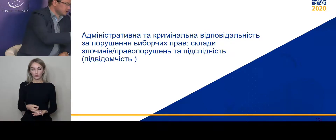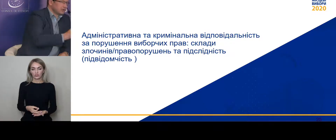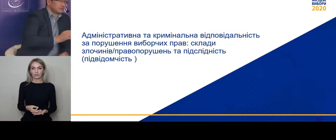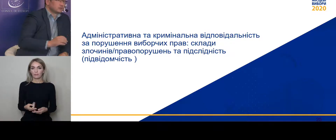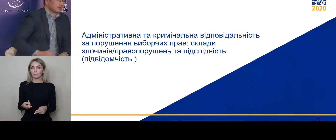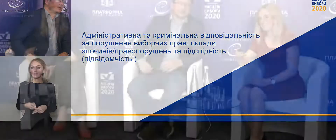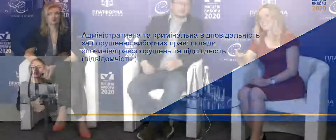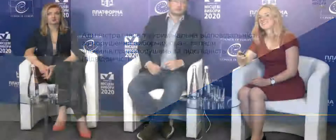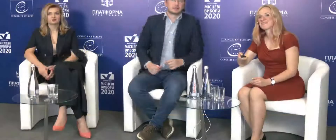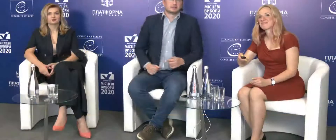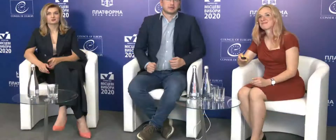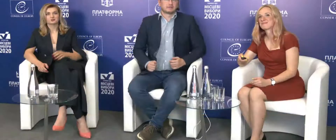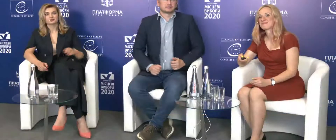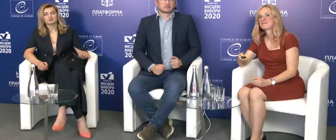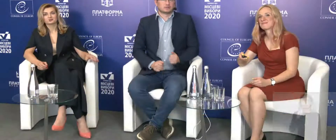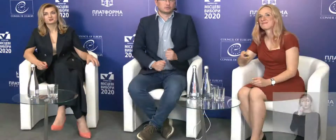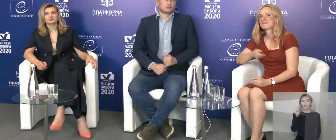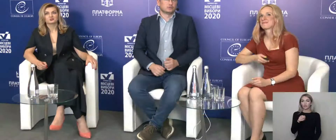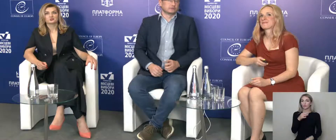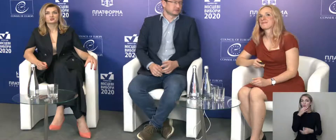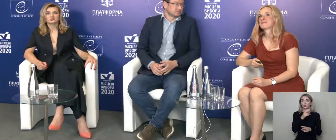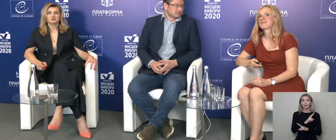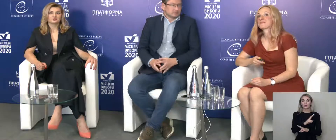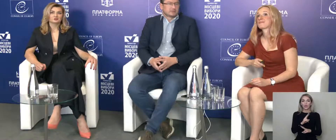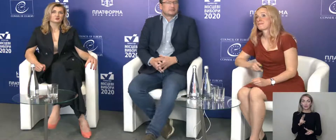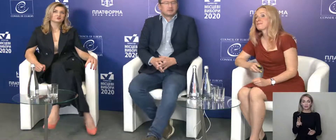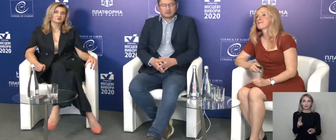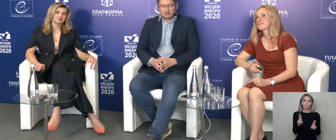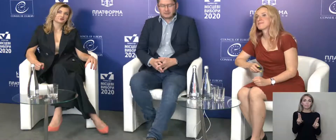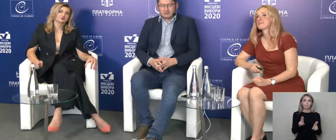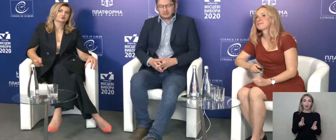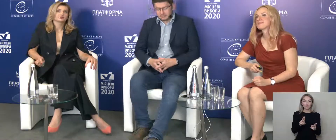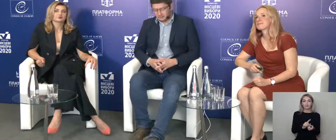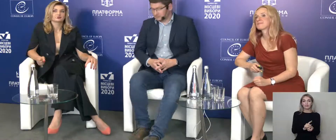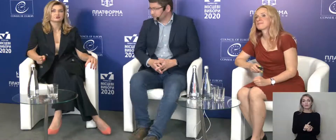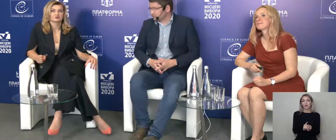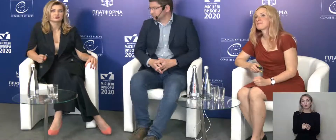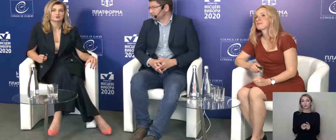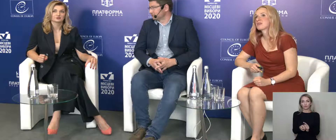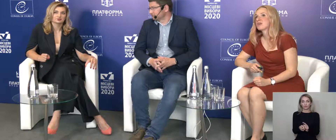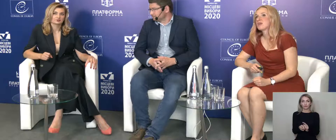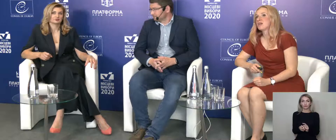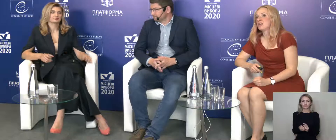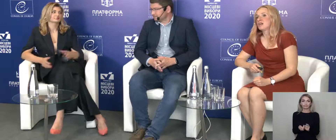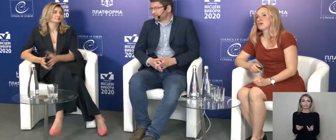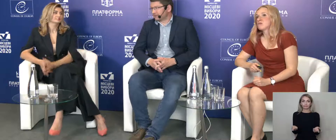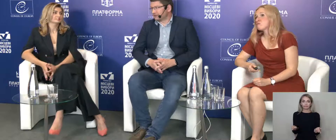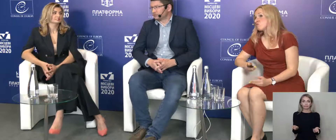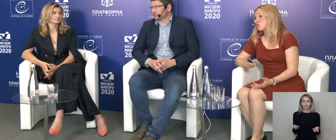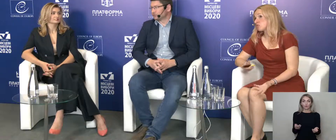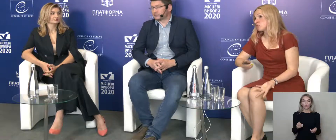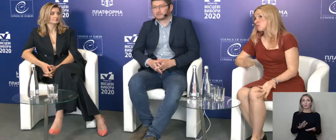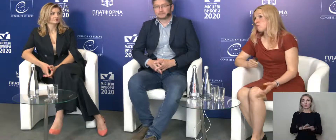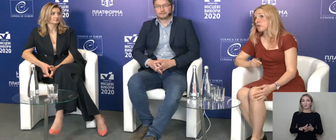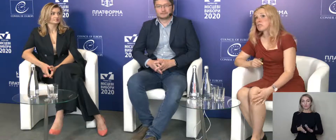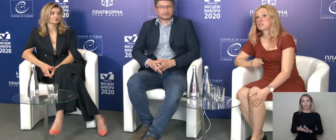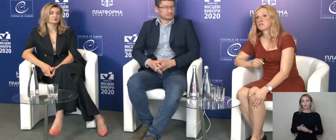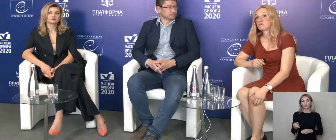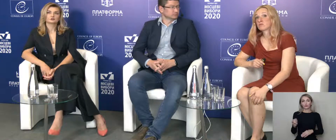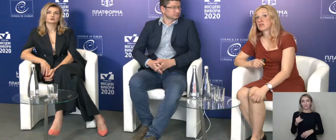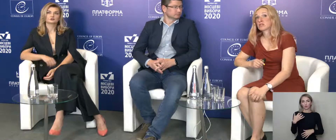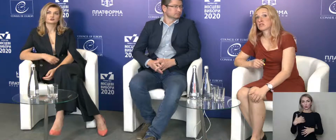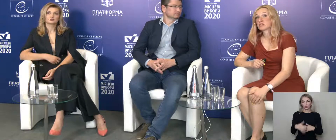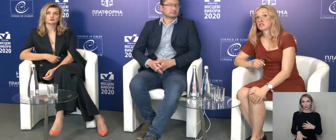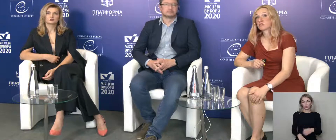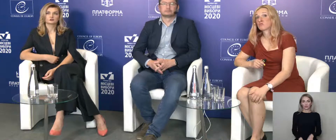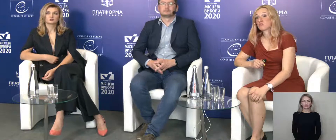responsibility. Unfortunately, without the responsibility, any rule is becoming just the rule written on